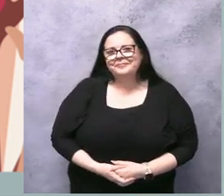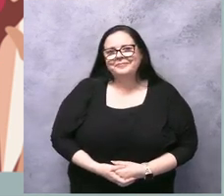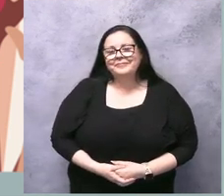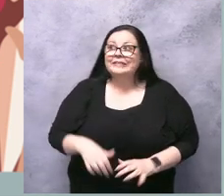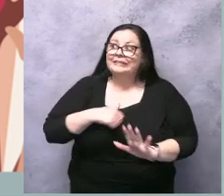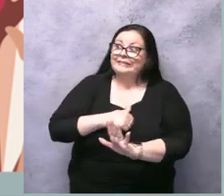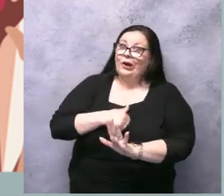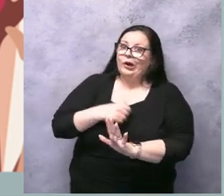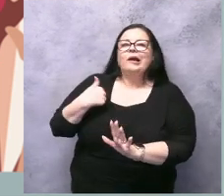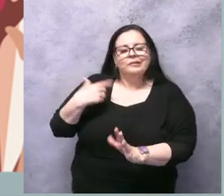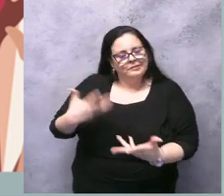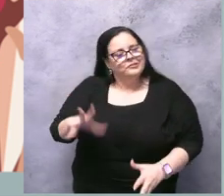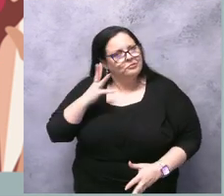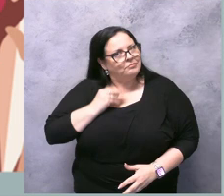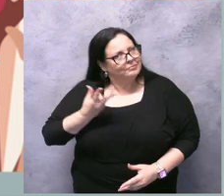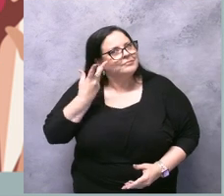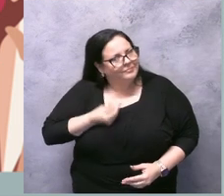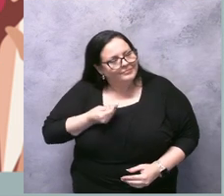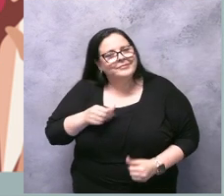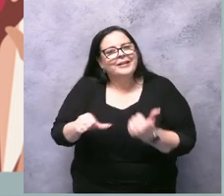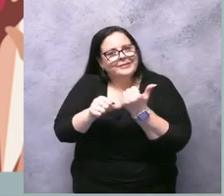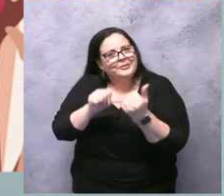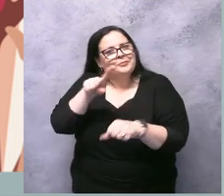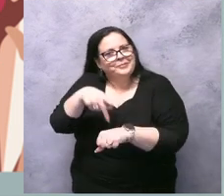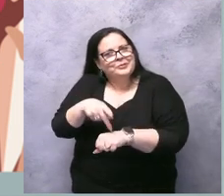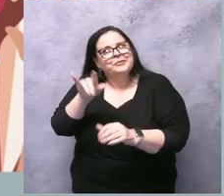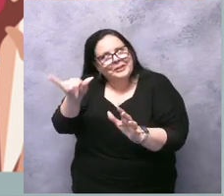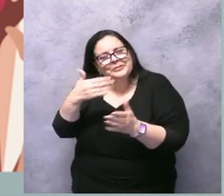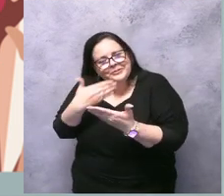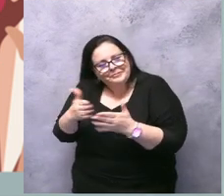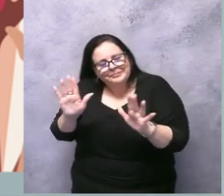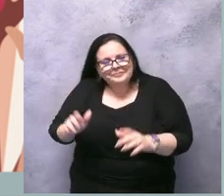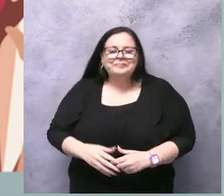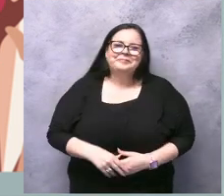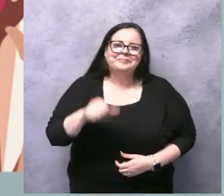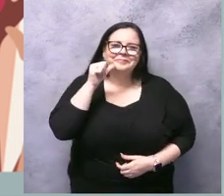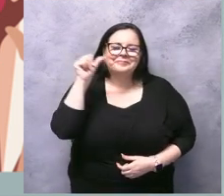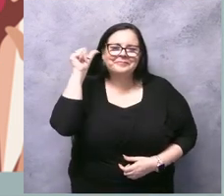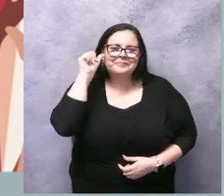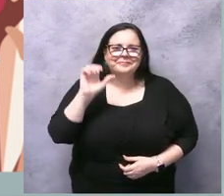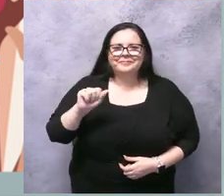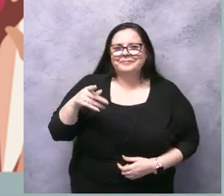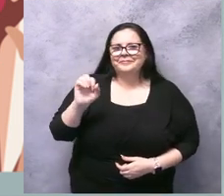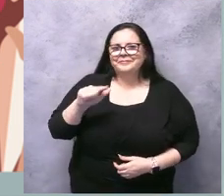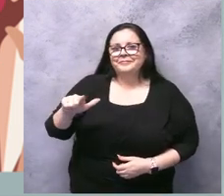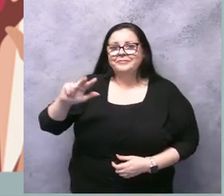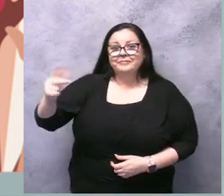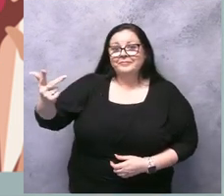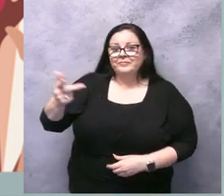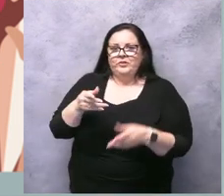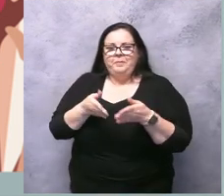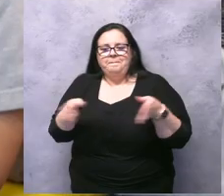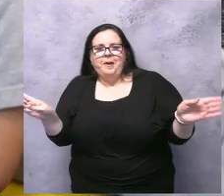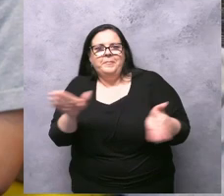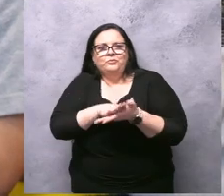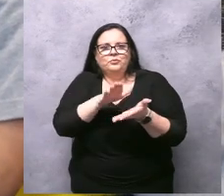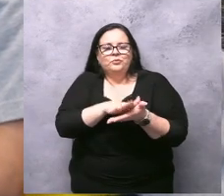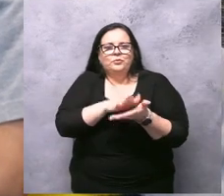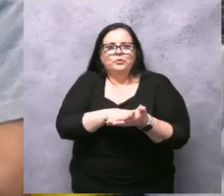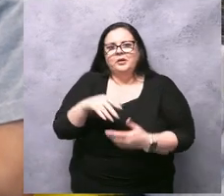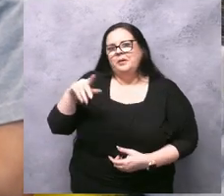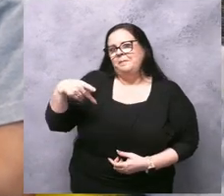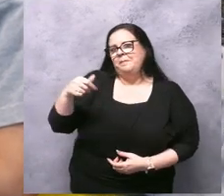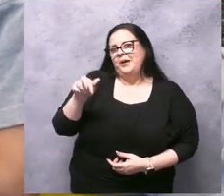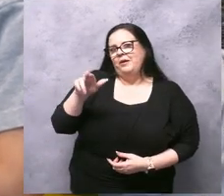sorry, I was an assistant principal, so that's a good thing. Yesterday, April 3rd, was Public School Paraprofessional Day,